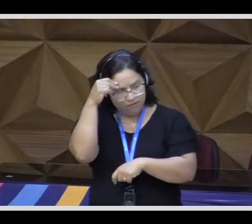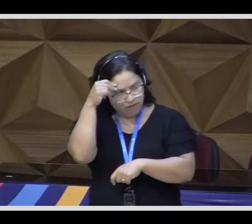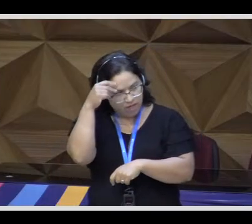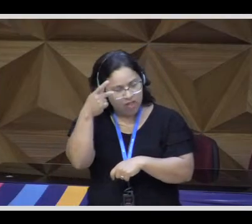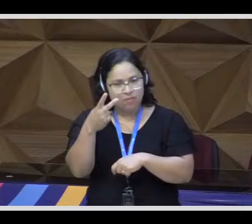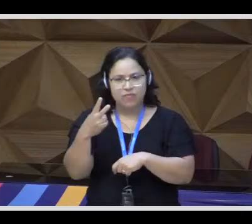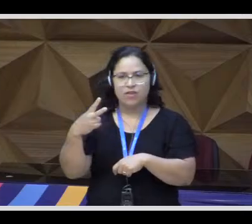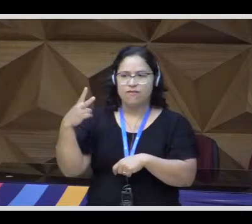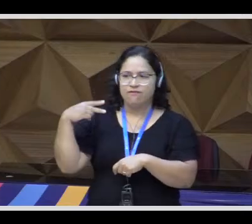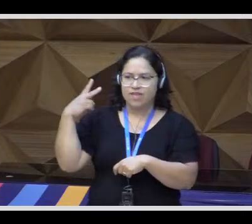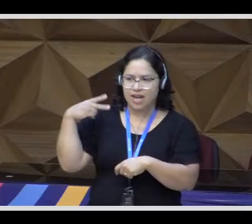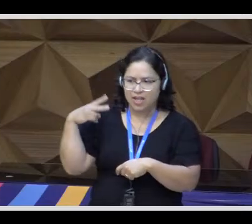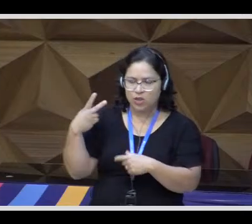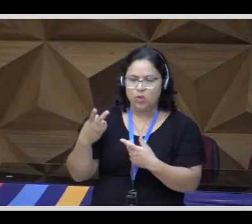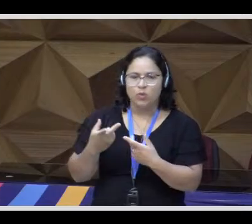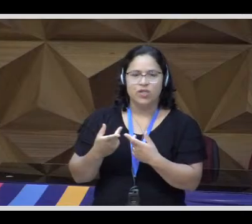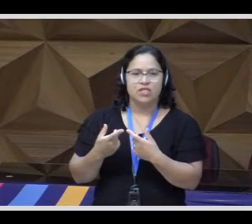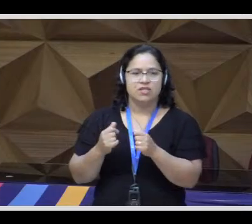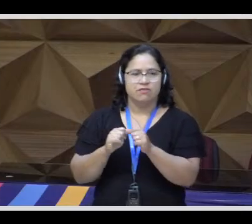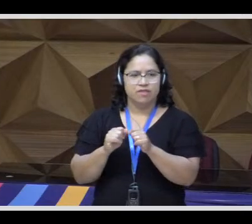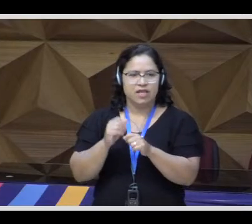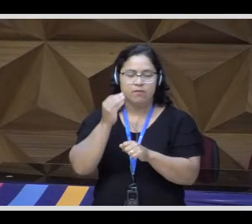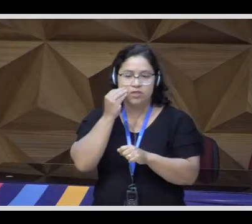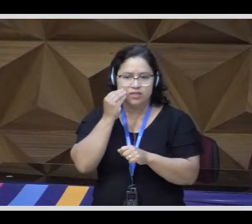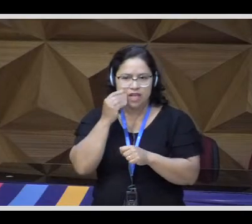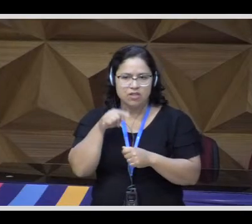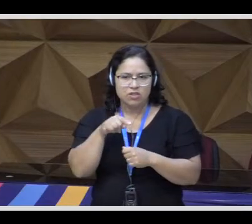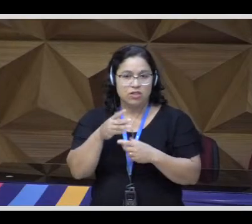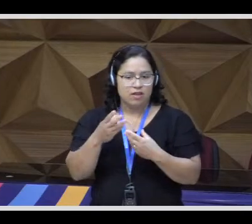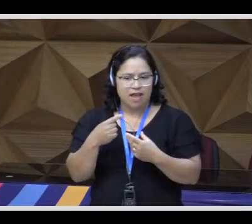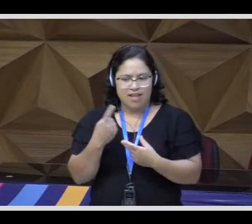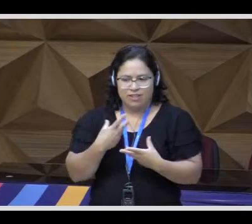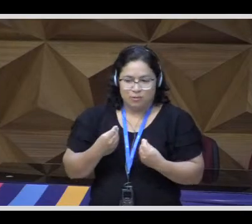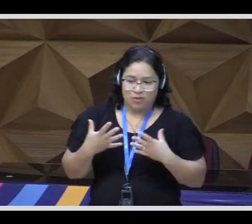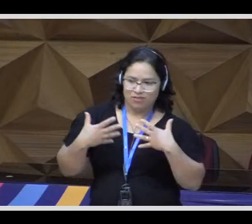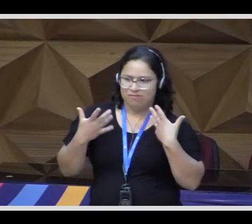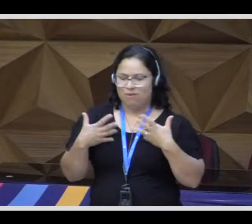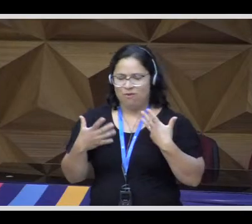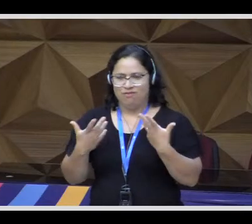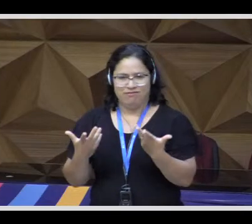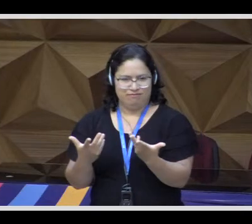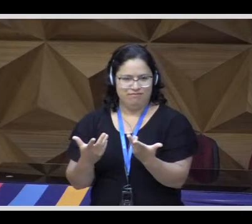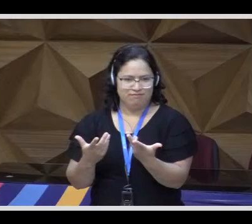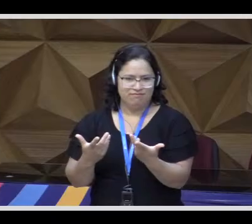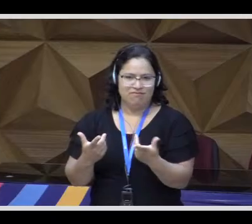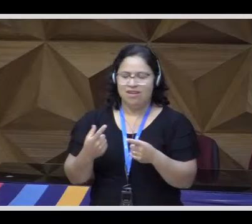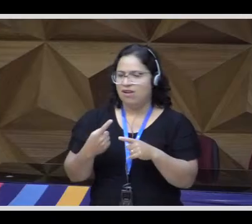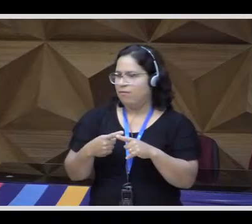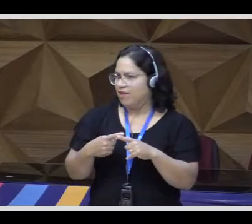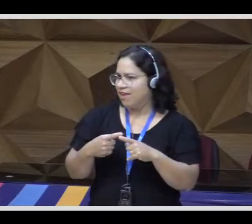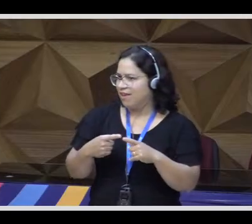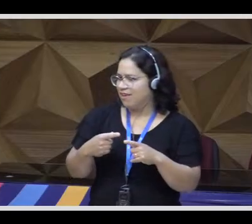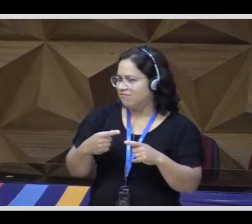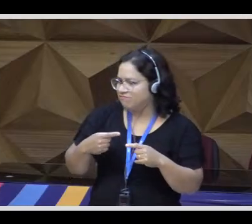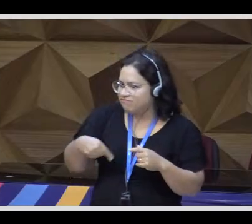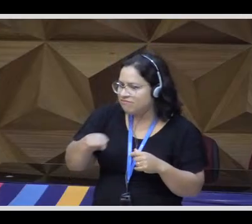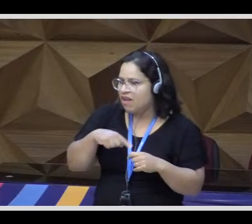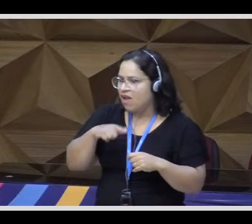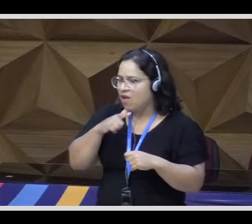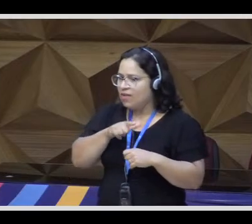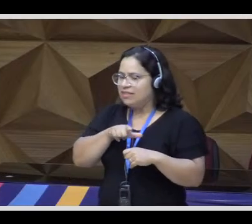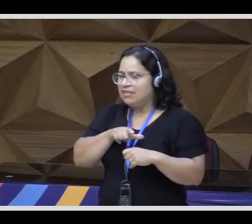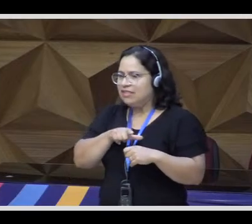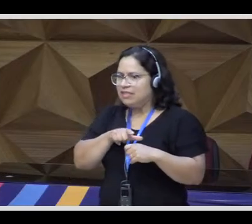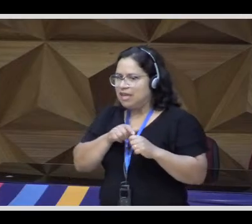and we were very excited because having the chance of following